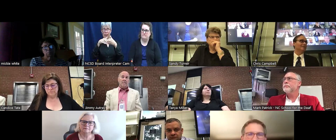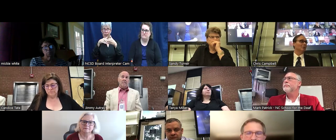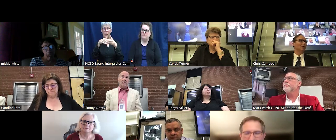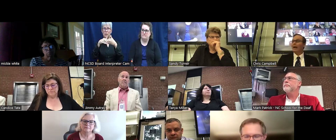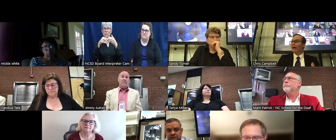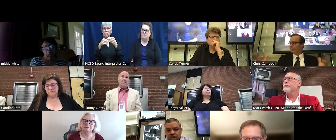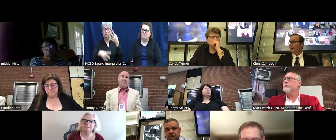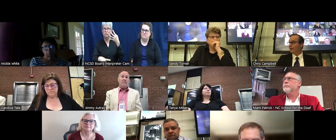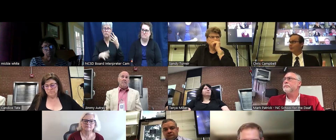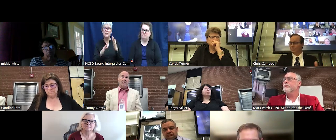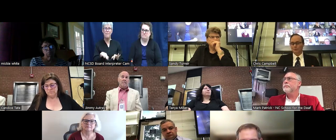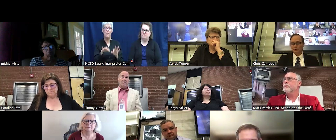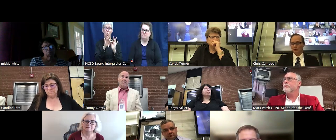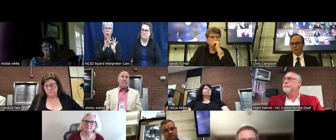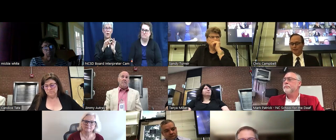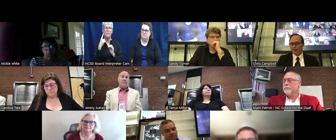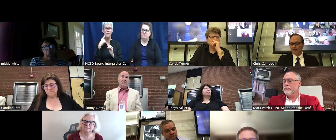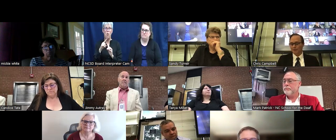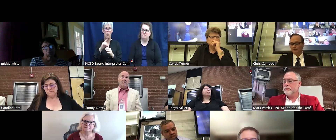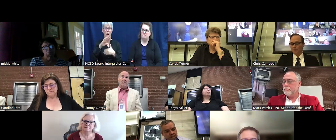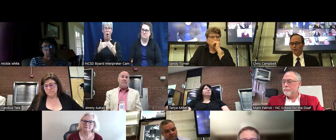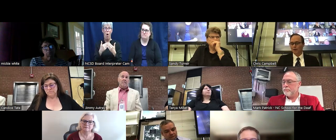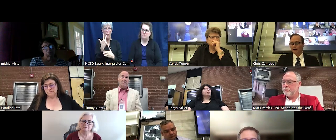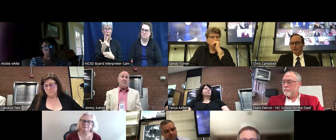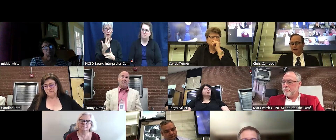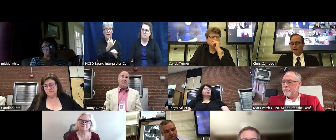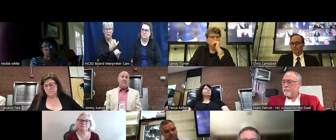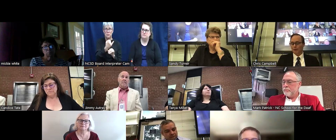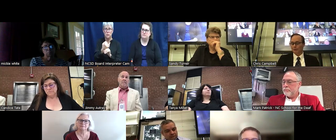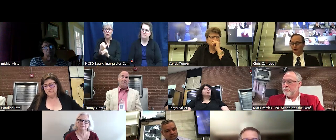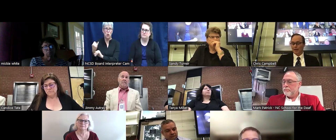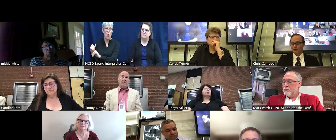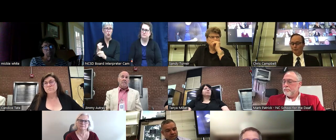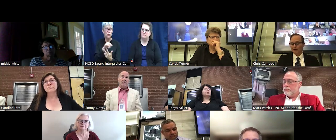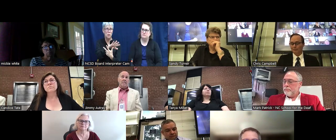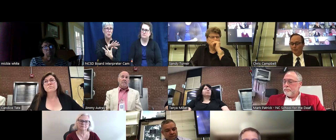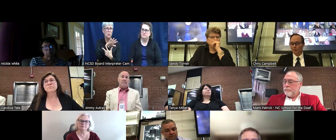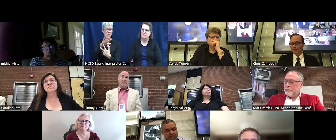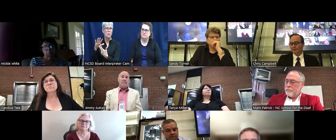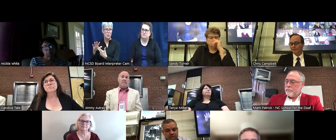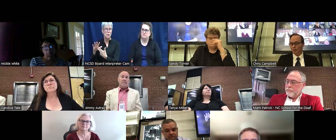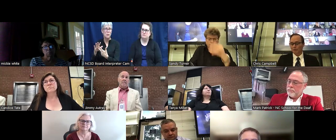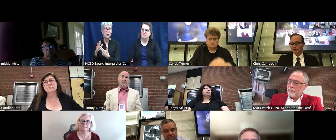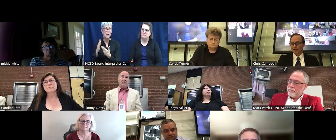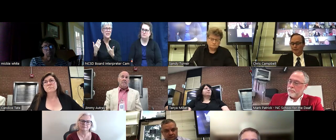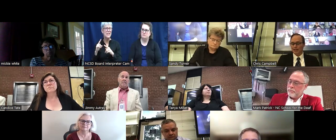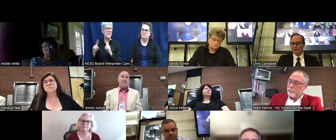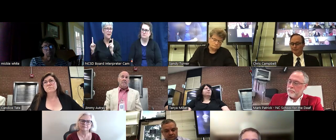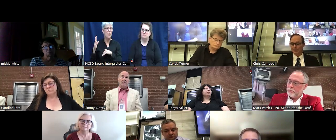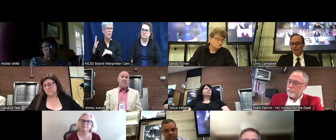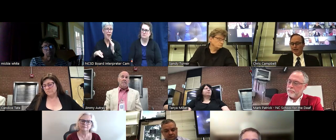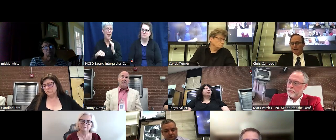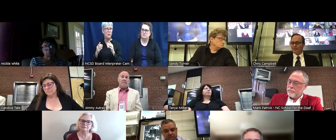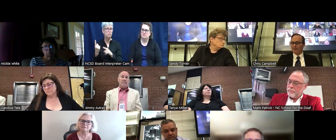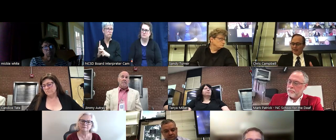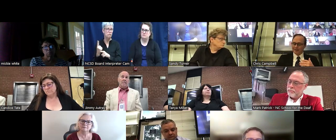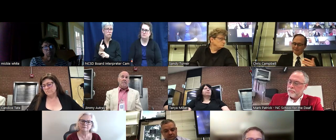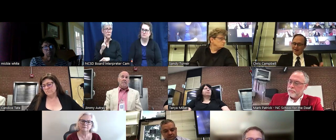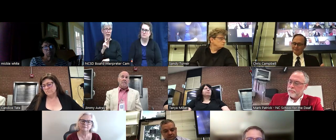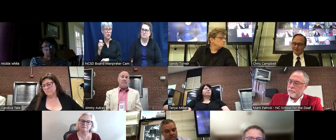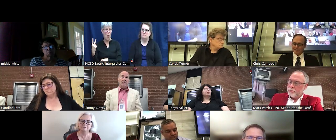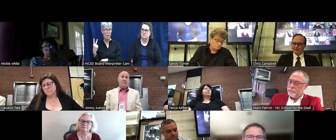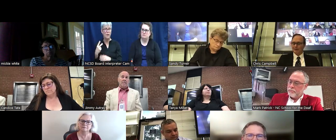this school and the other two schools than it is for traditional K-12 or even charter school education. Then